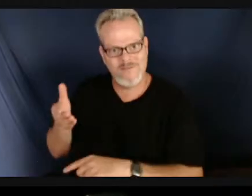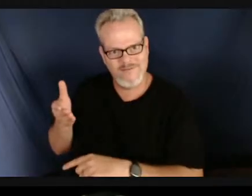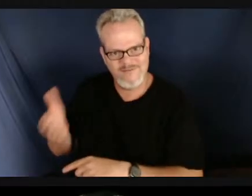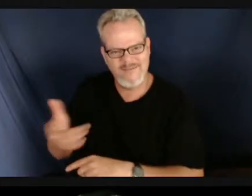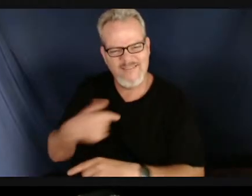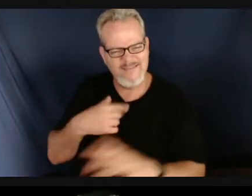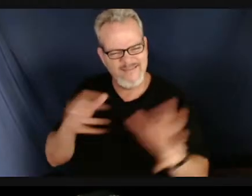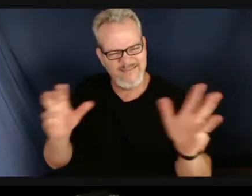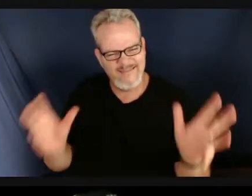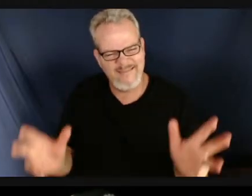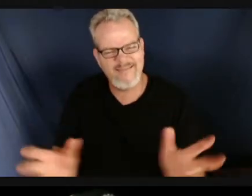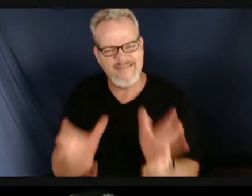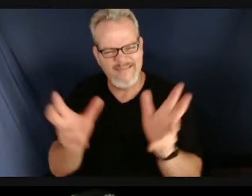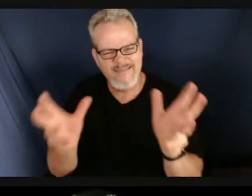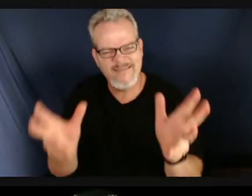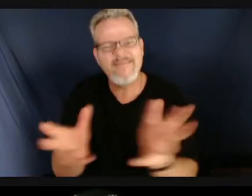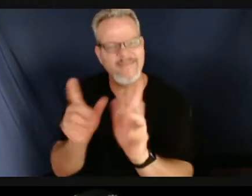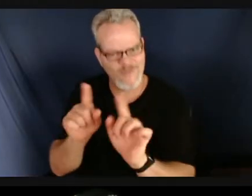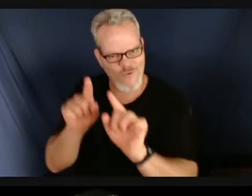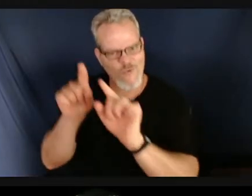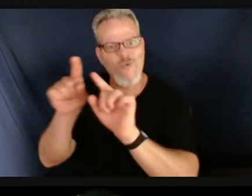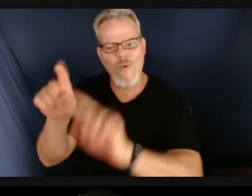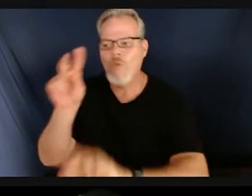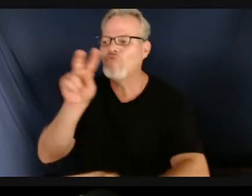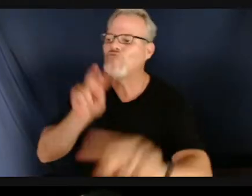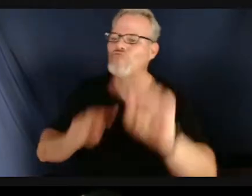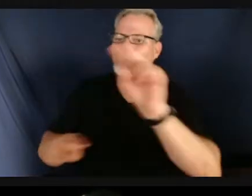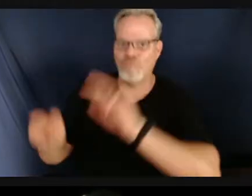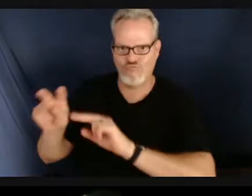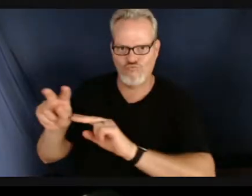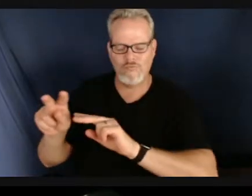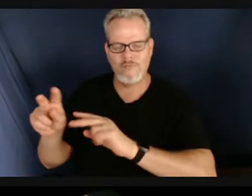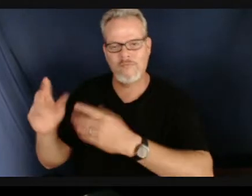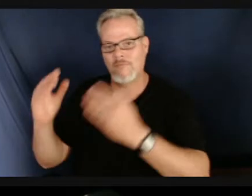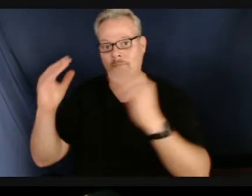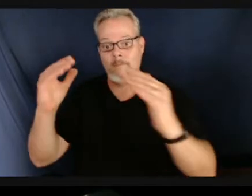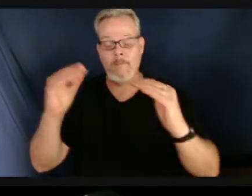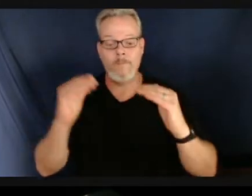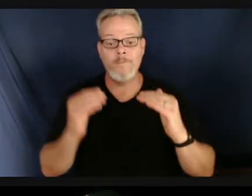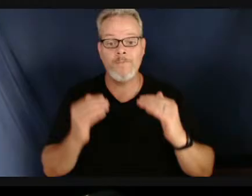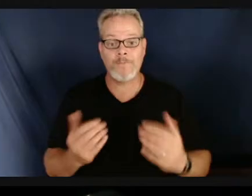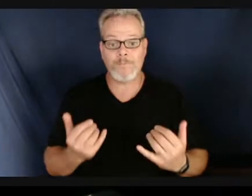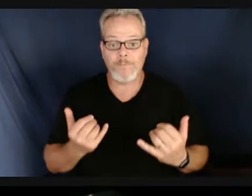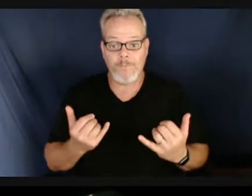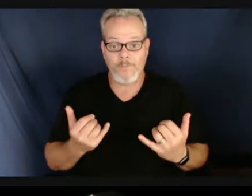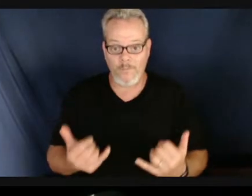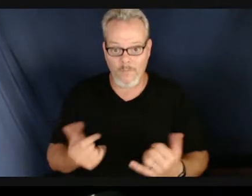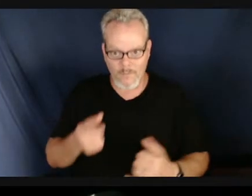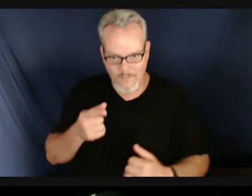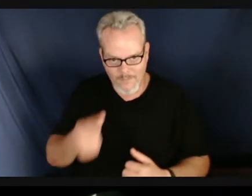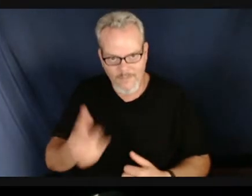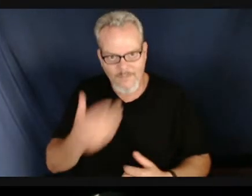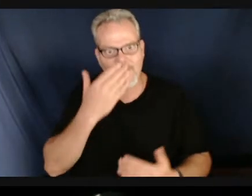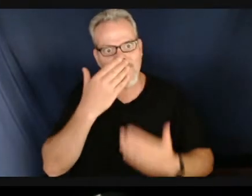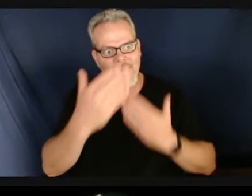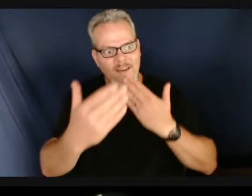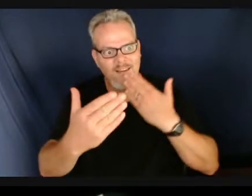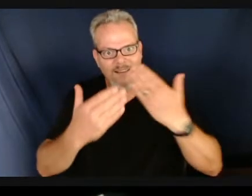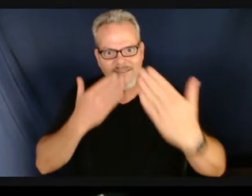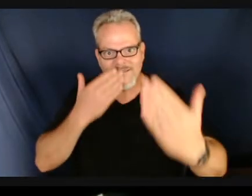out. And then I will bring back to over here and thank all of our